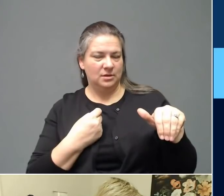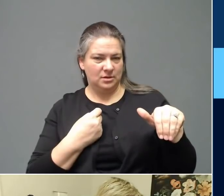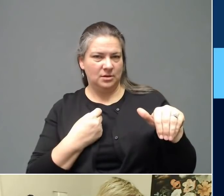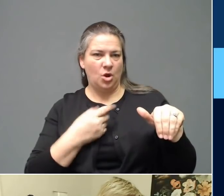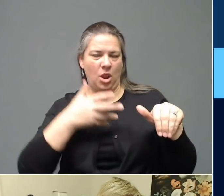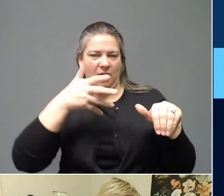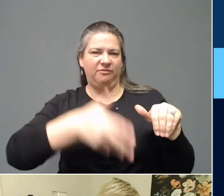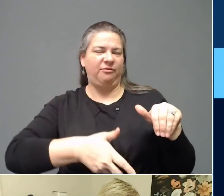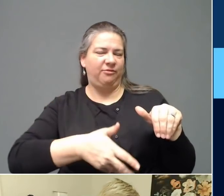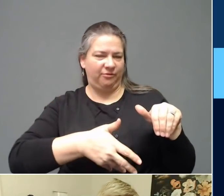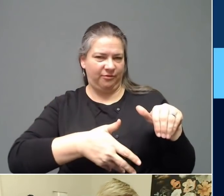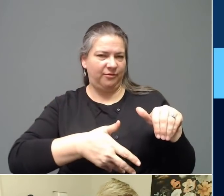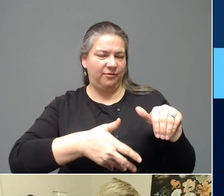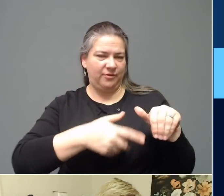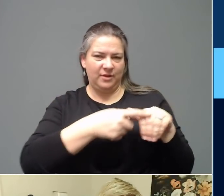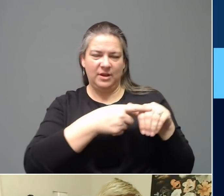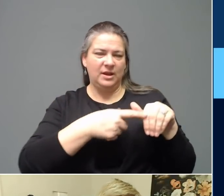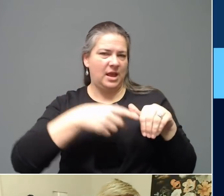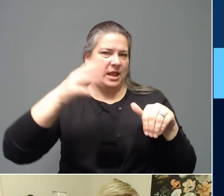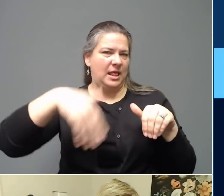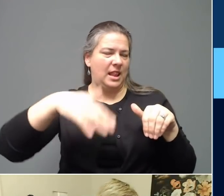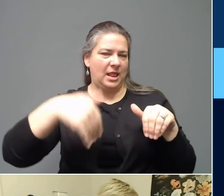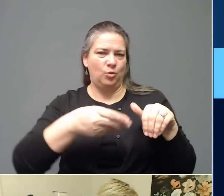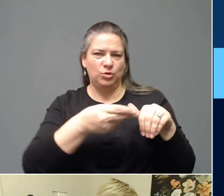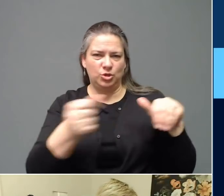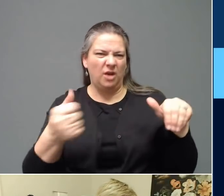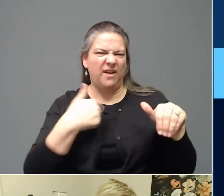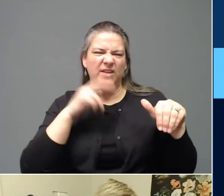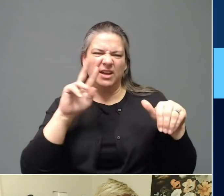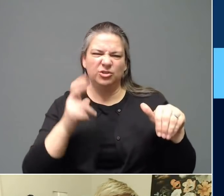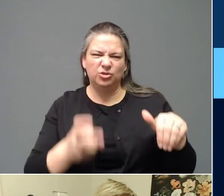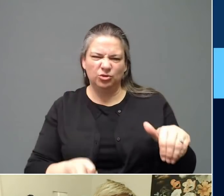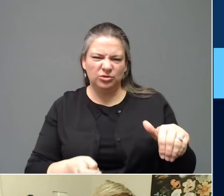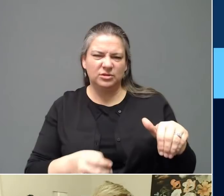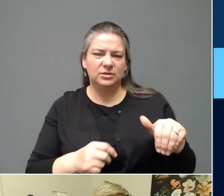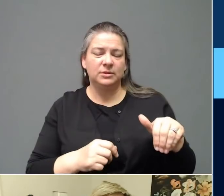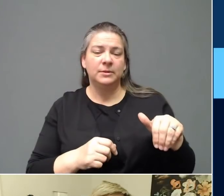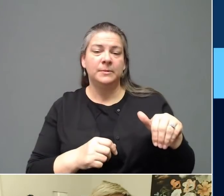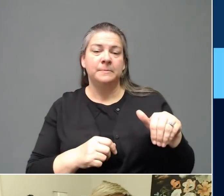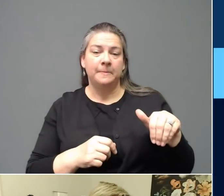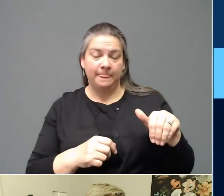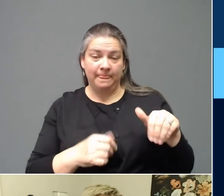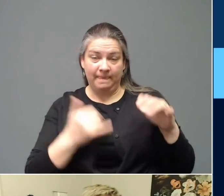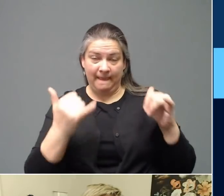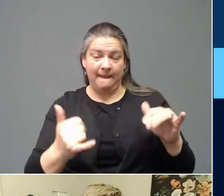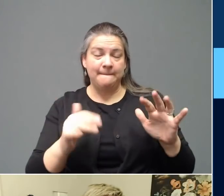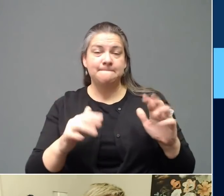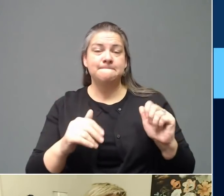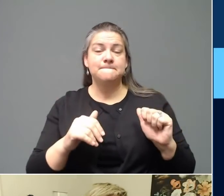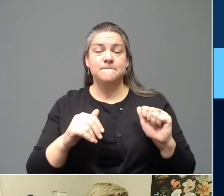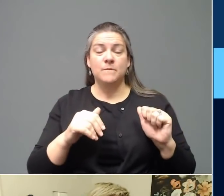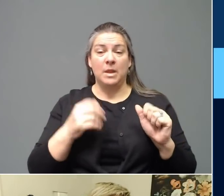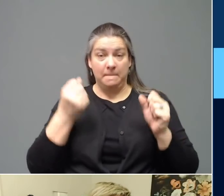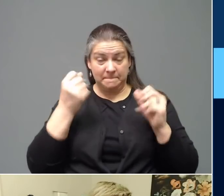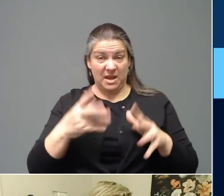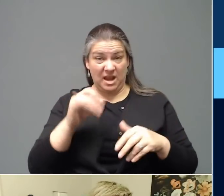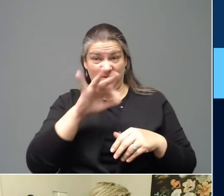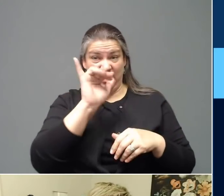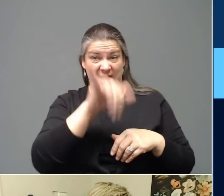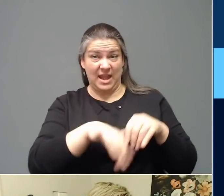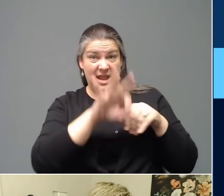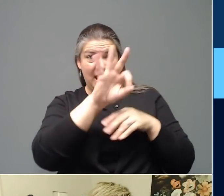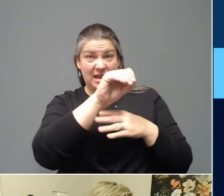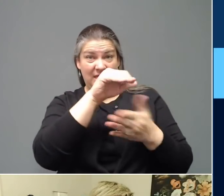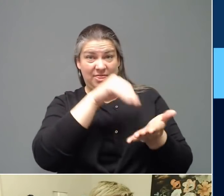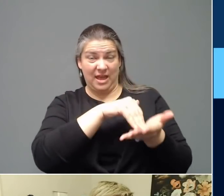of our programs have unresolved issues. But to put that into context, a number of those claims appear to be